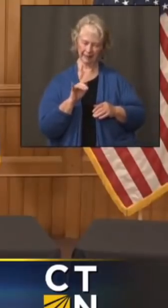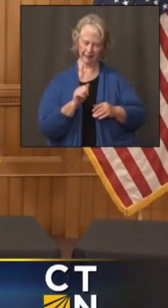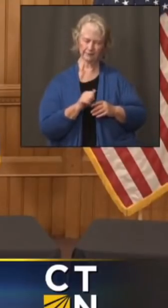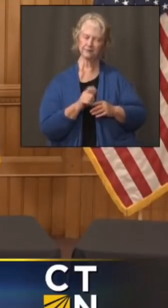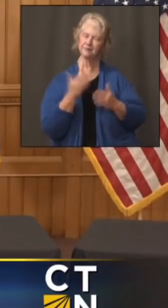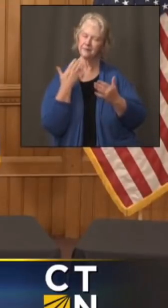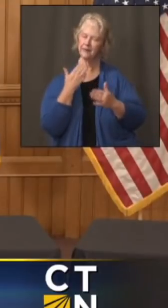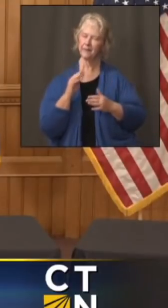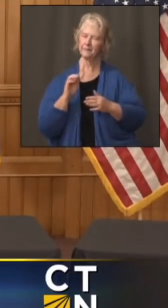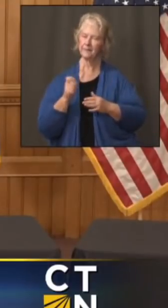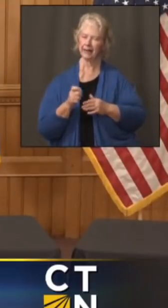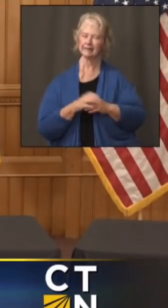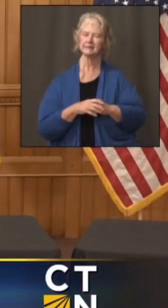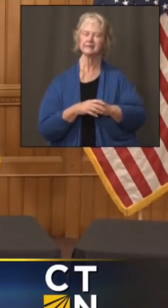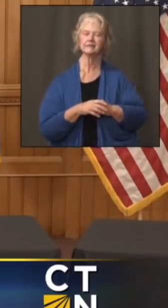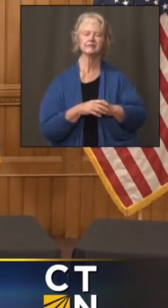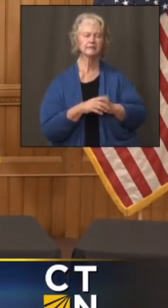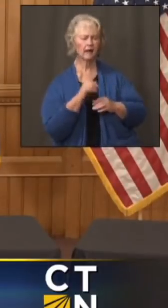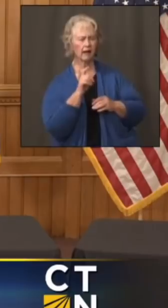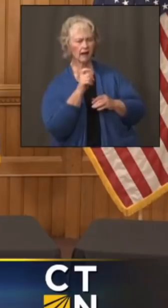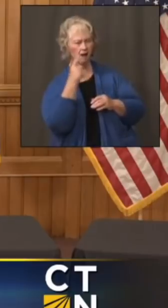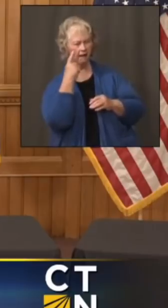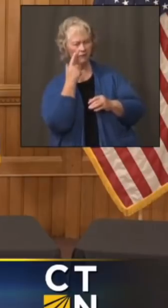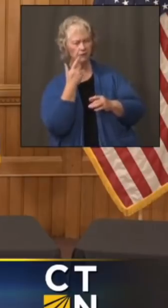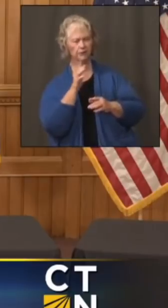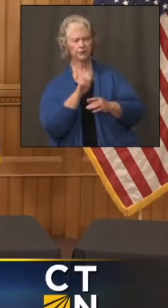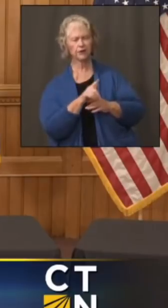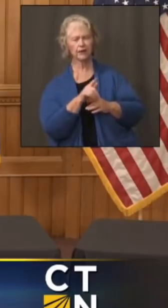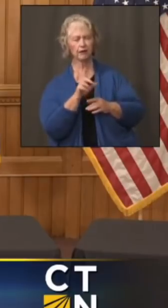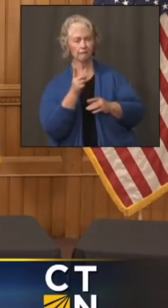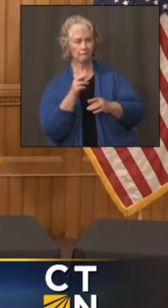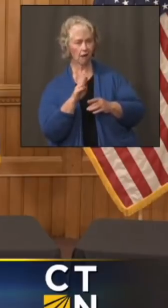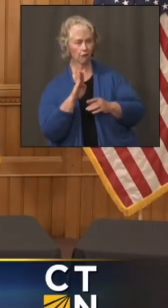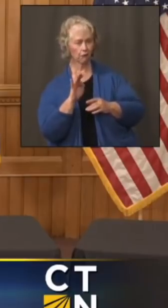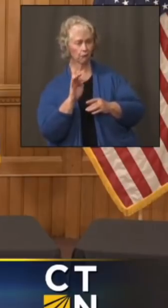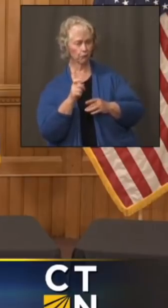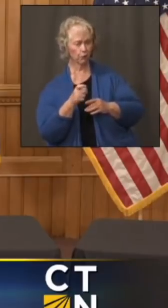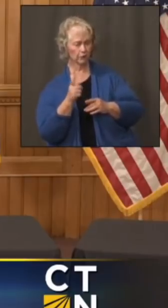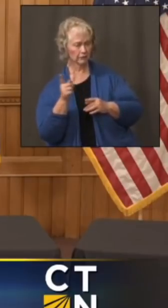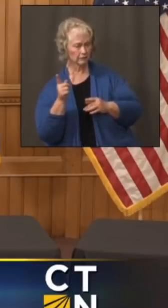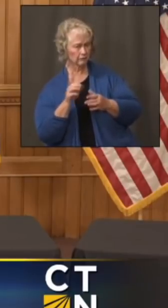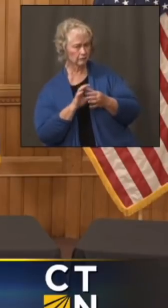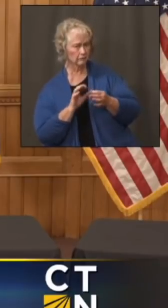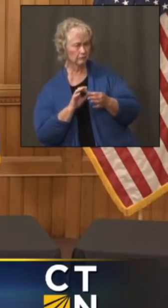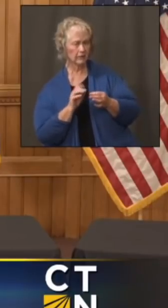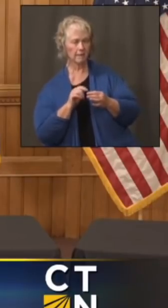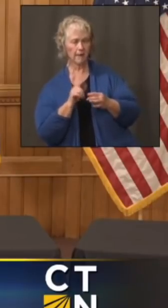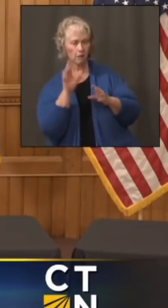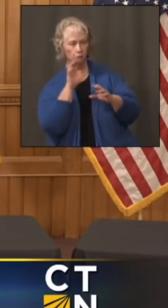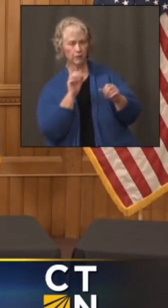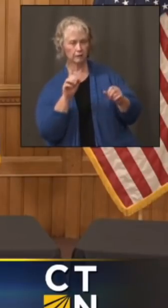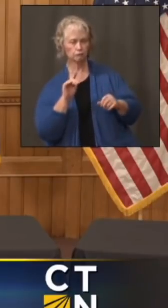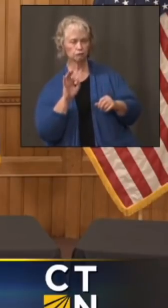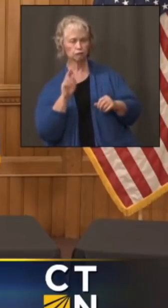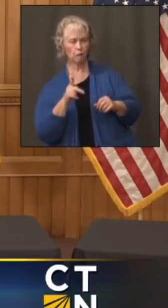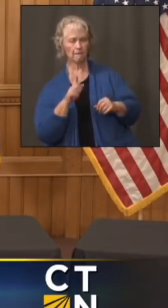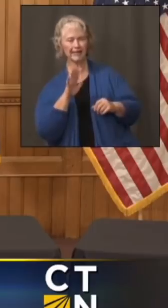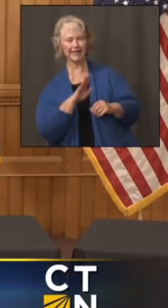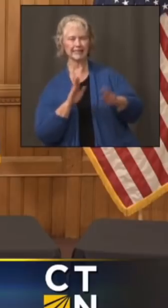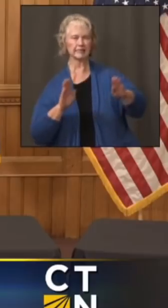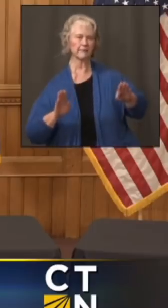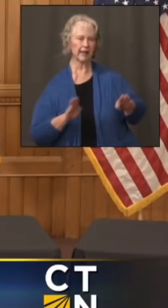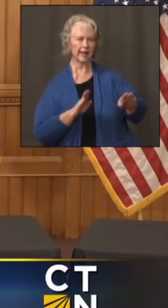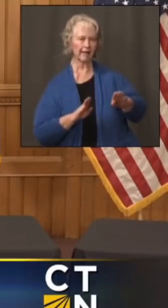Thanks, Max. Governor, did Dr. Birx make any remarks on President Trump's personal